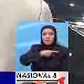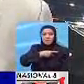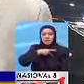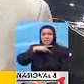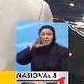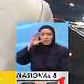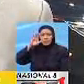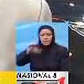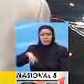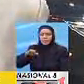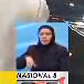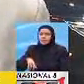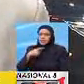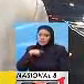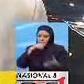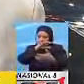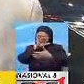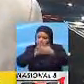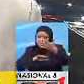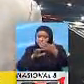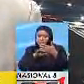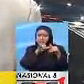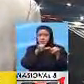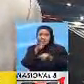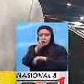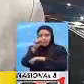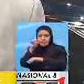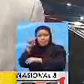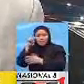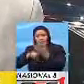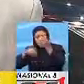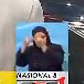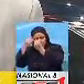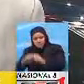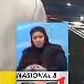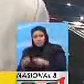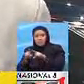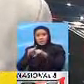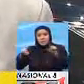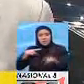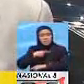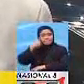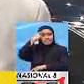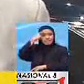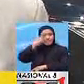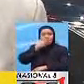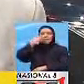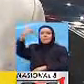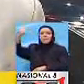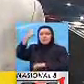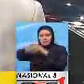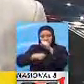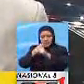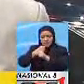consensus from MAA what the figures will be like in terms of the TIV, but we reckon it will be slightly bit better than this year. So we are